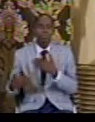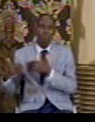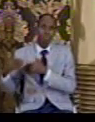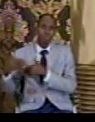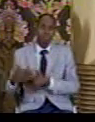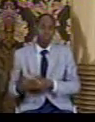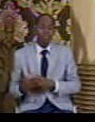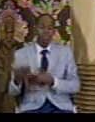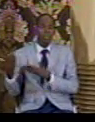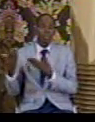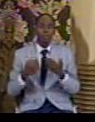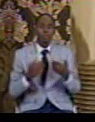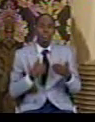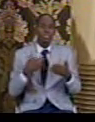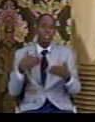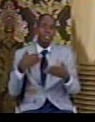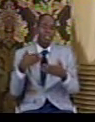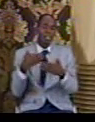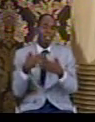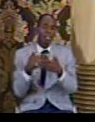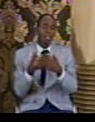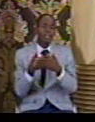draw me